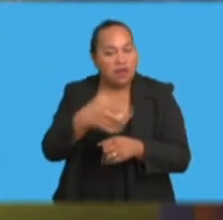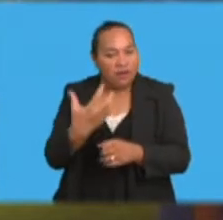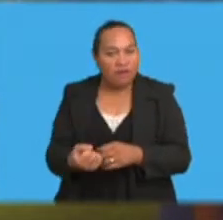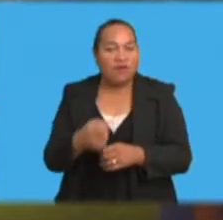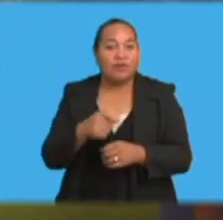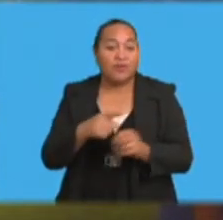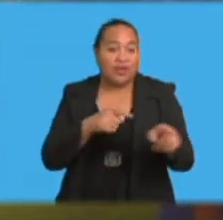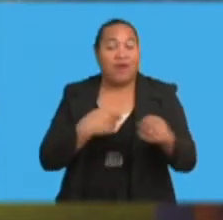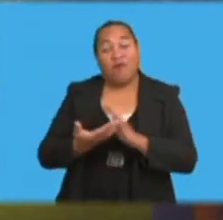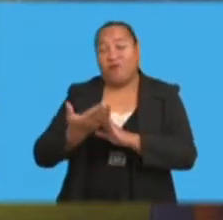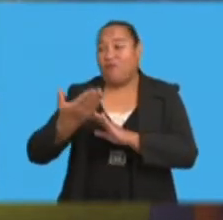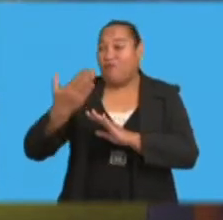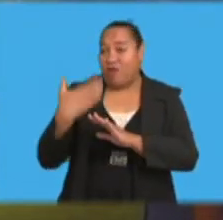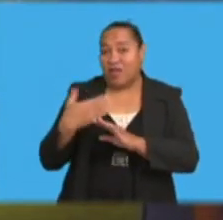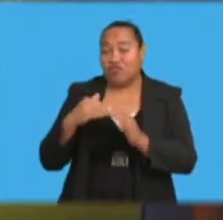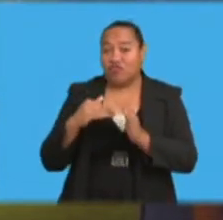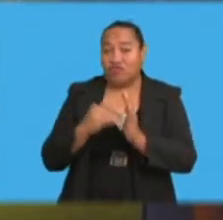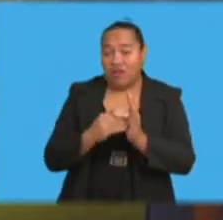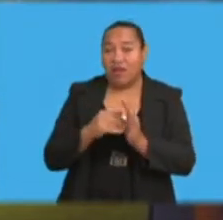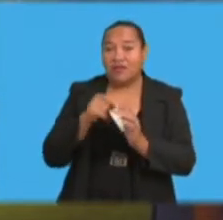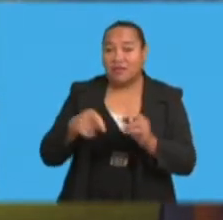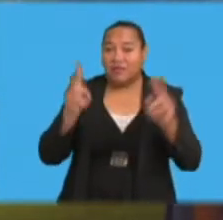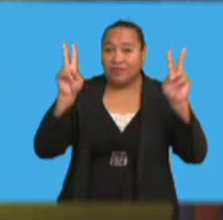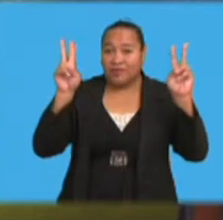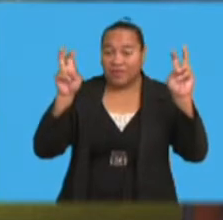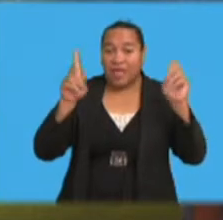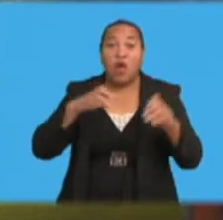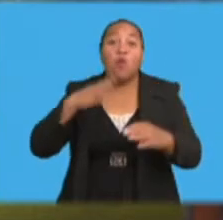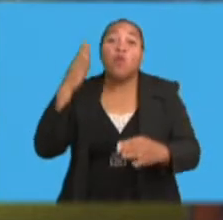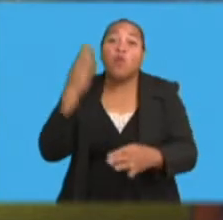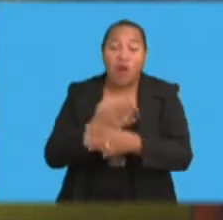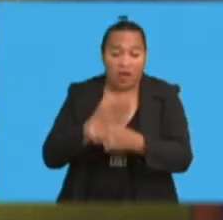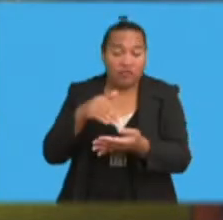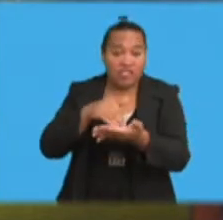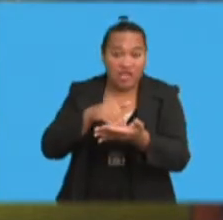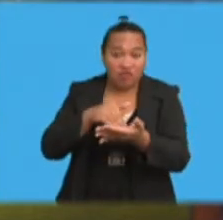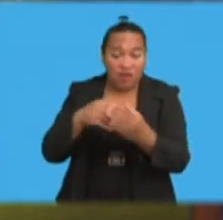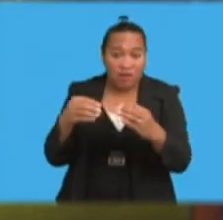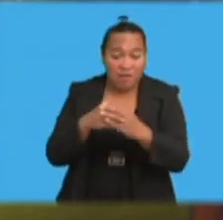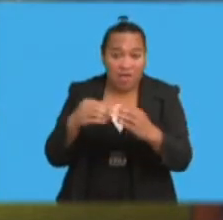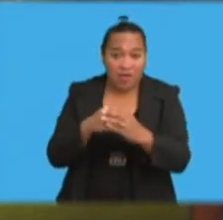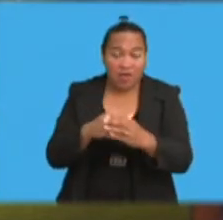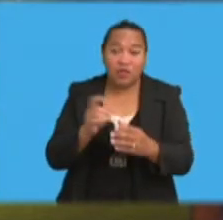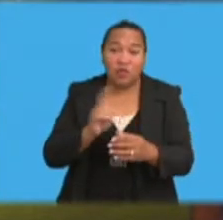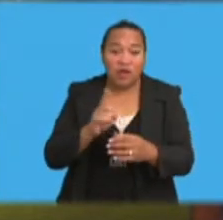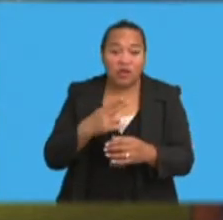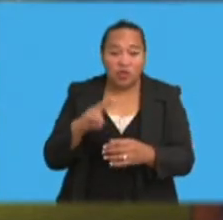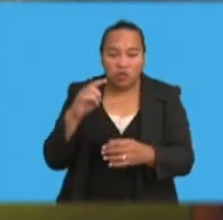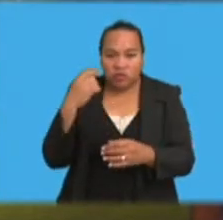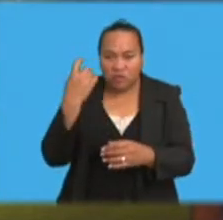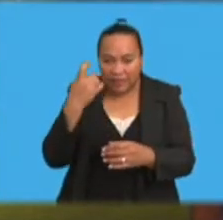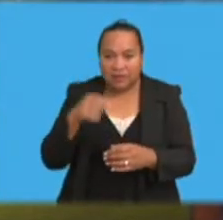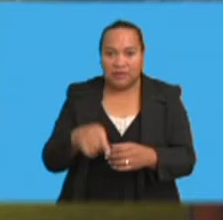former Vice Chair of the US Federal Reserve stated, and I quote, "The job of the central bank is to worry. In prosperity,